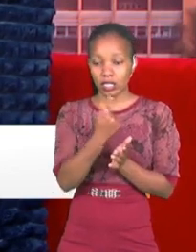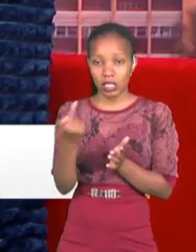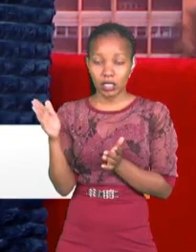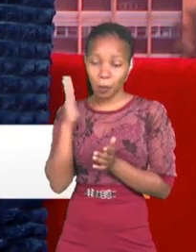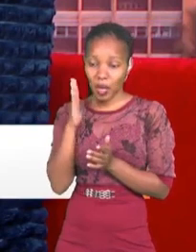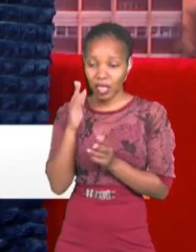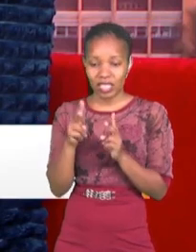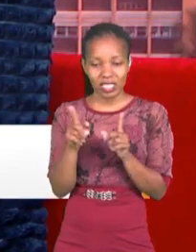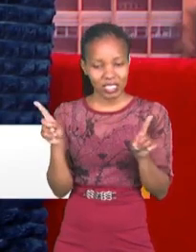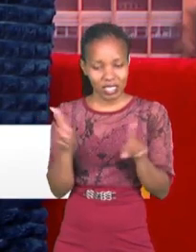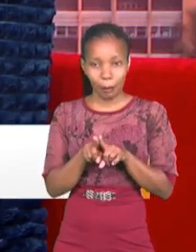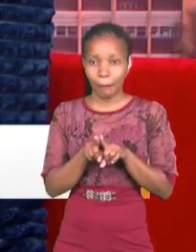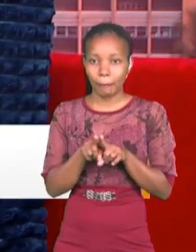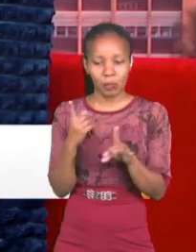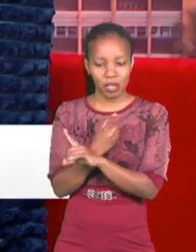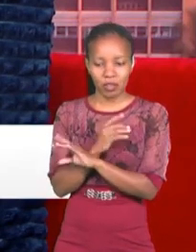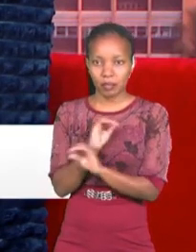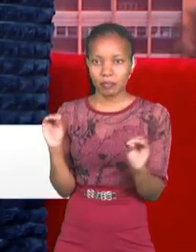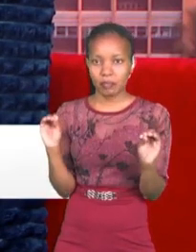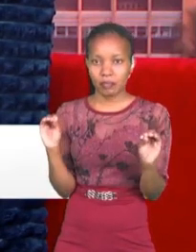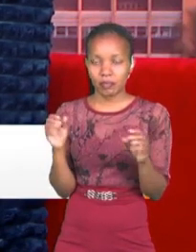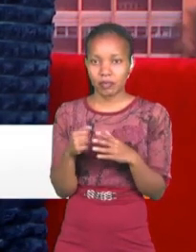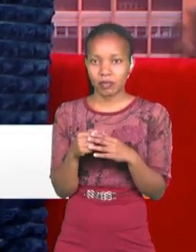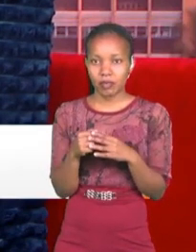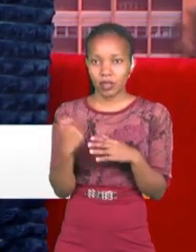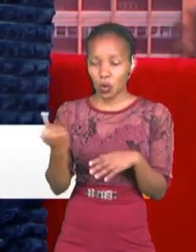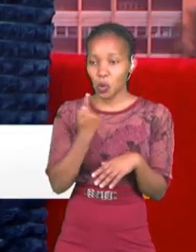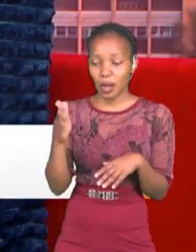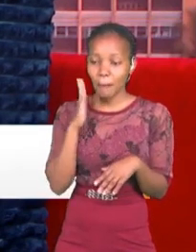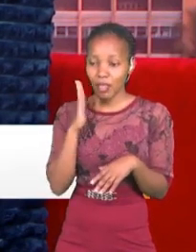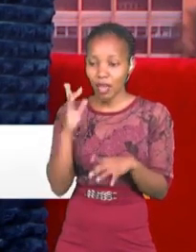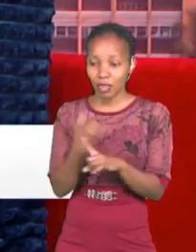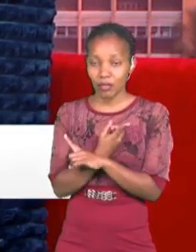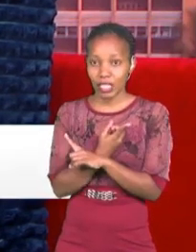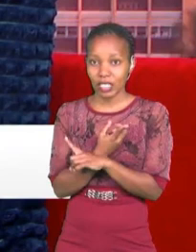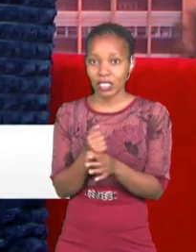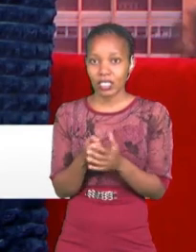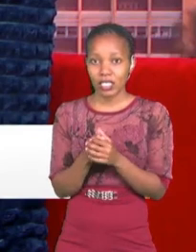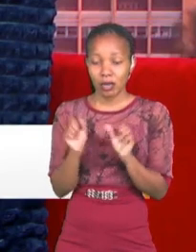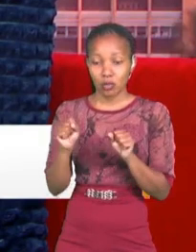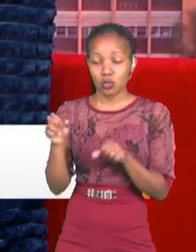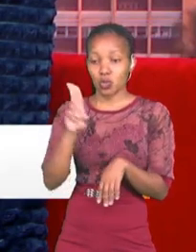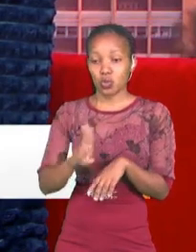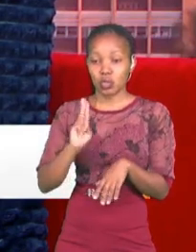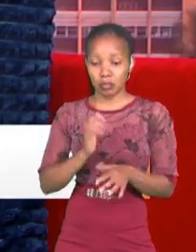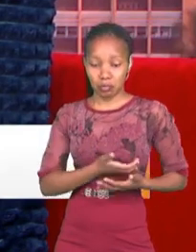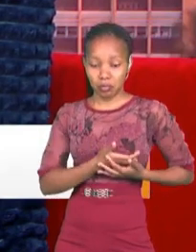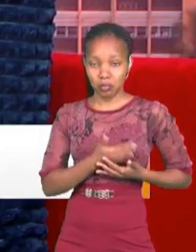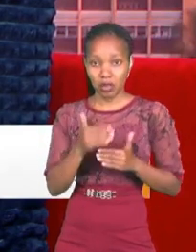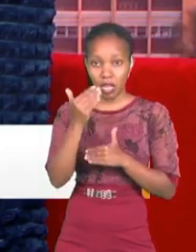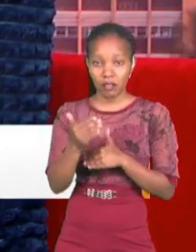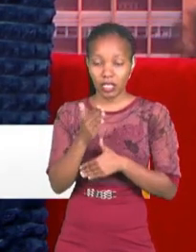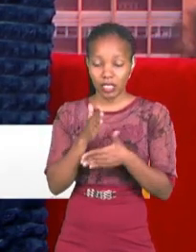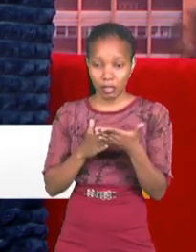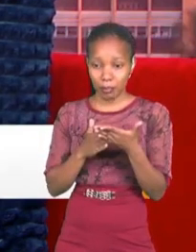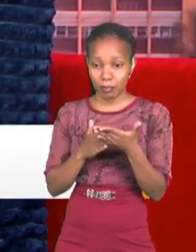same. Okay. It is the same. Only the mother is different. Okay. Right? So we can use breast milk after some